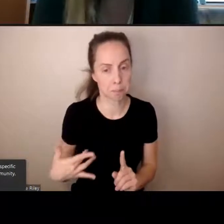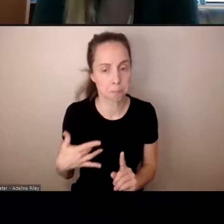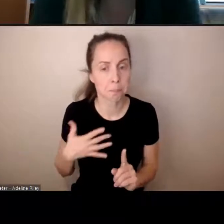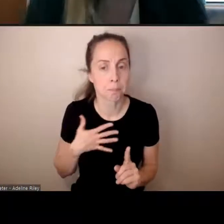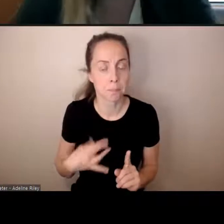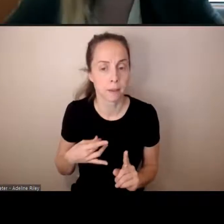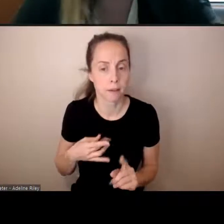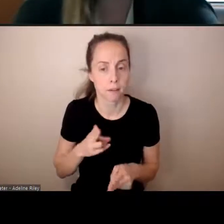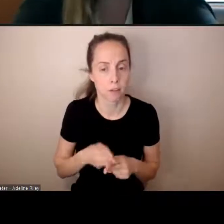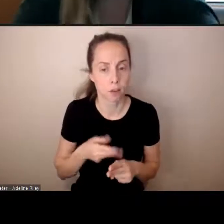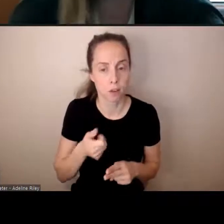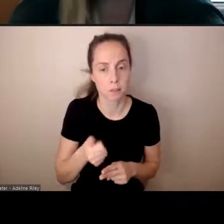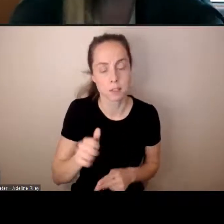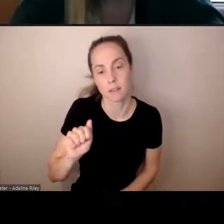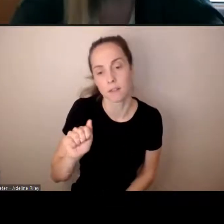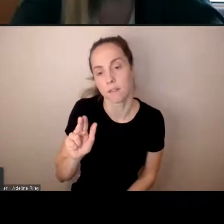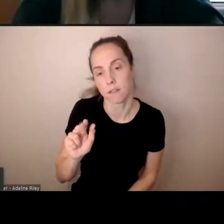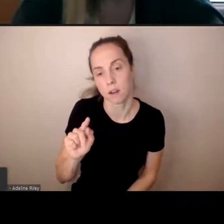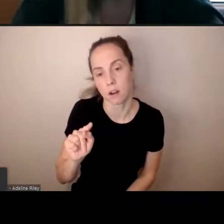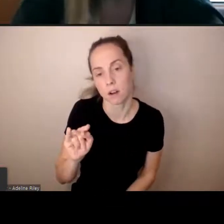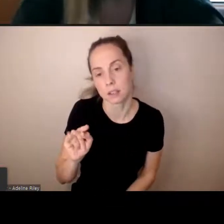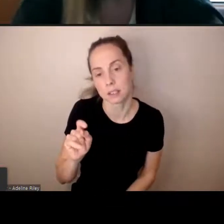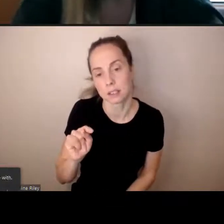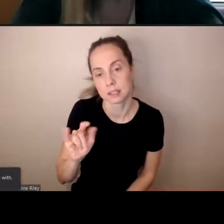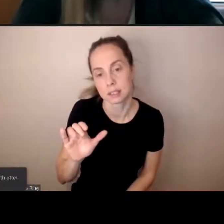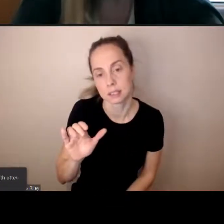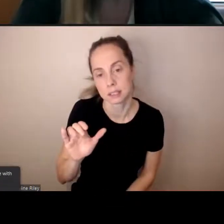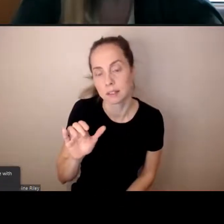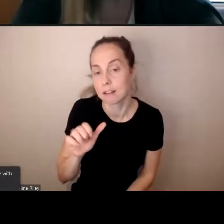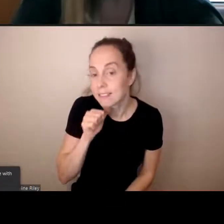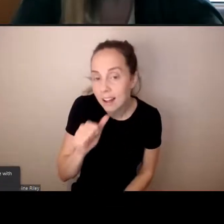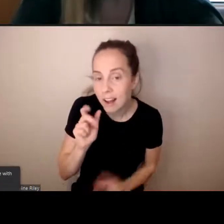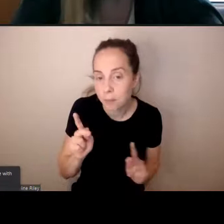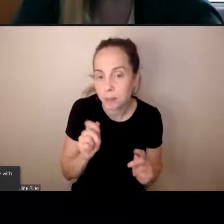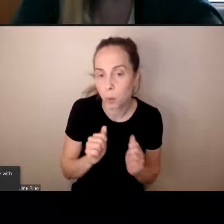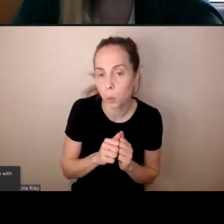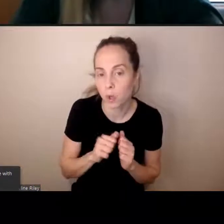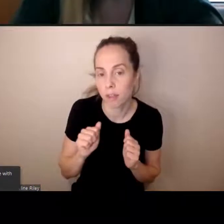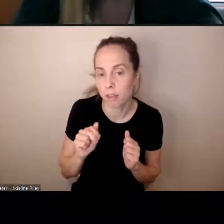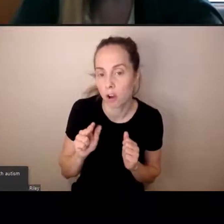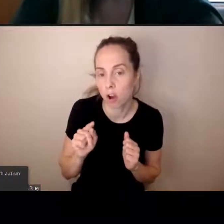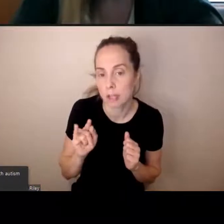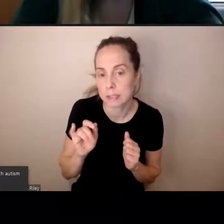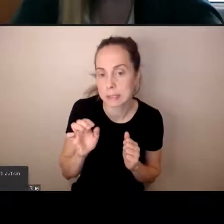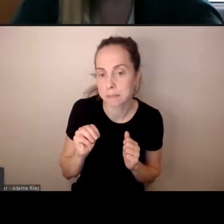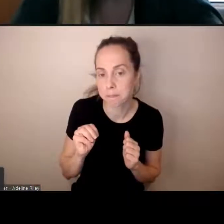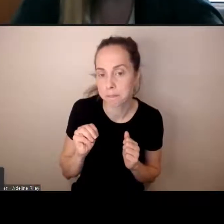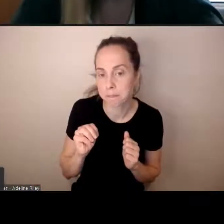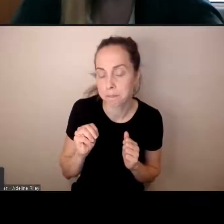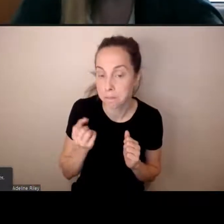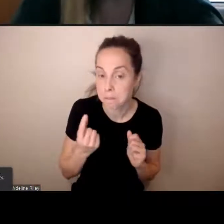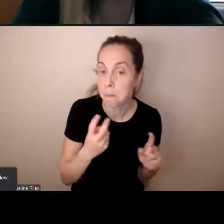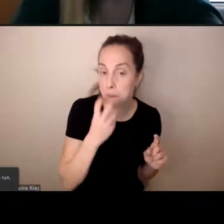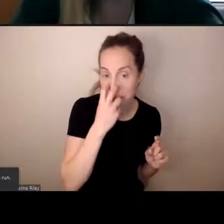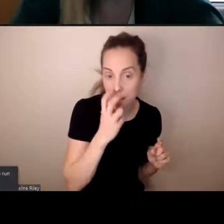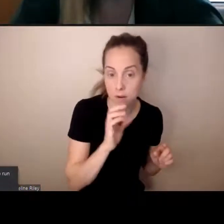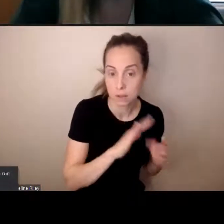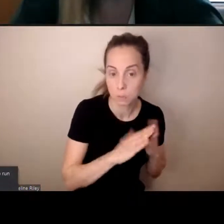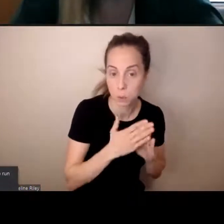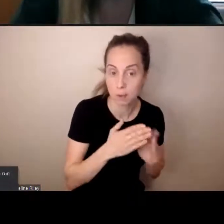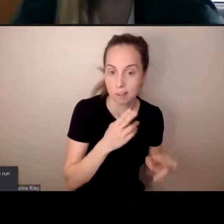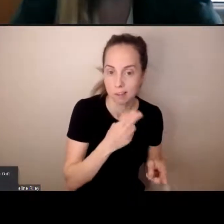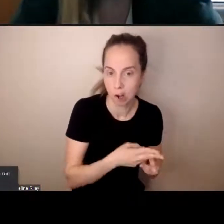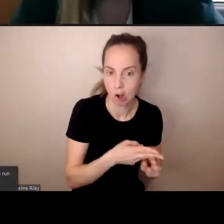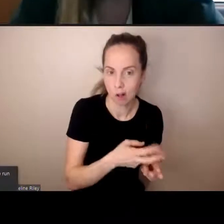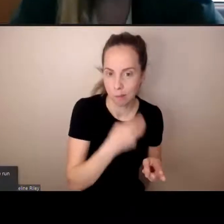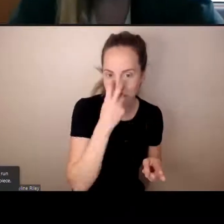to themselves as autistic, not as people with autism. The blindness community tends to refer to themselves as blind